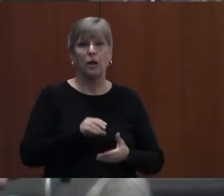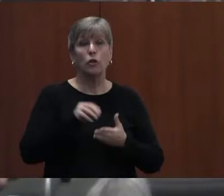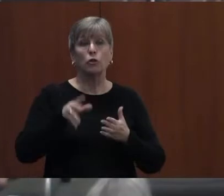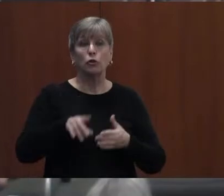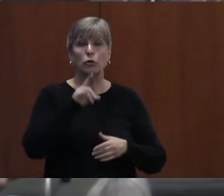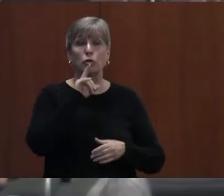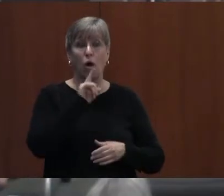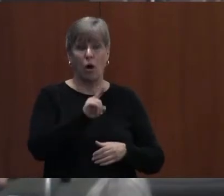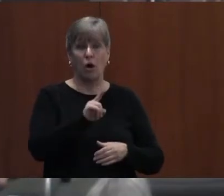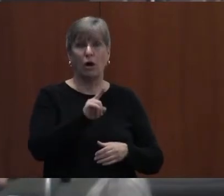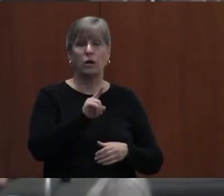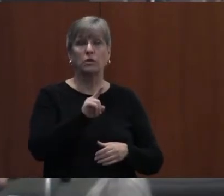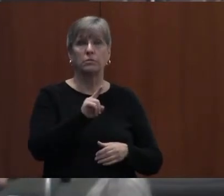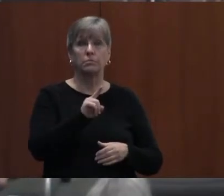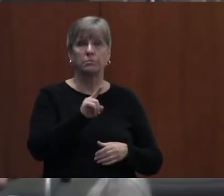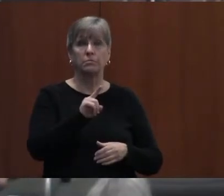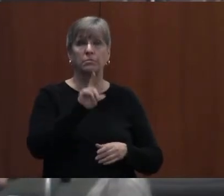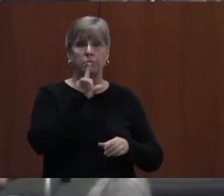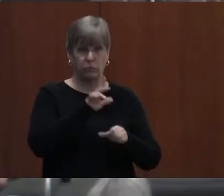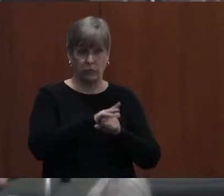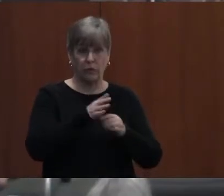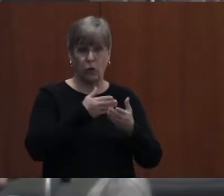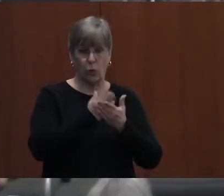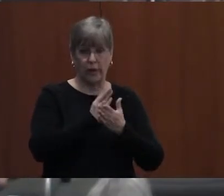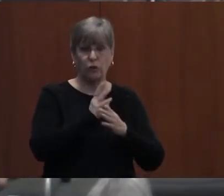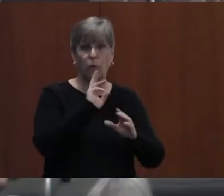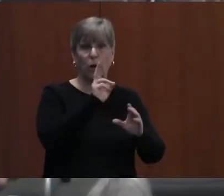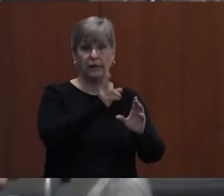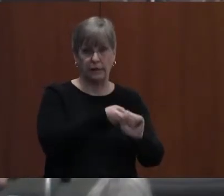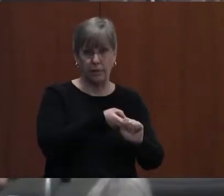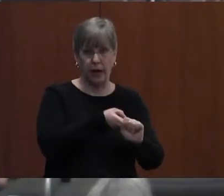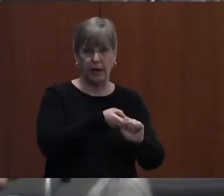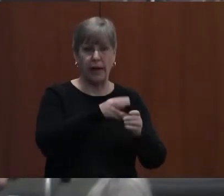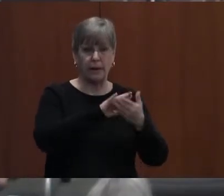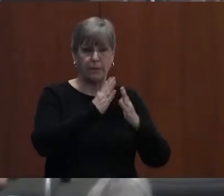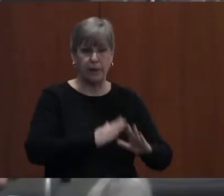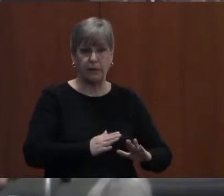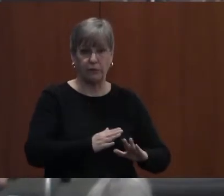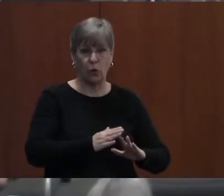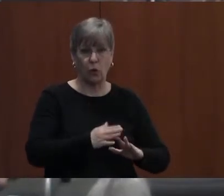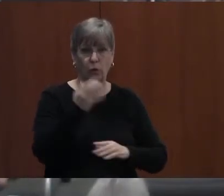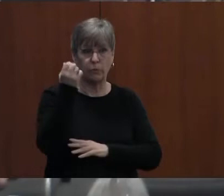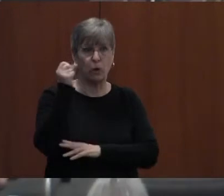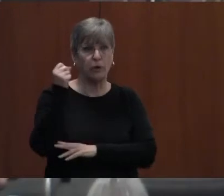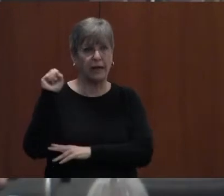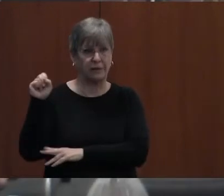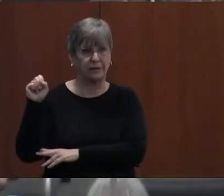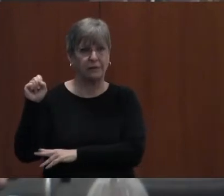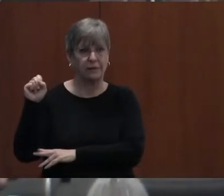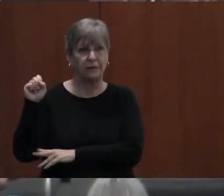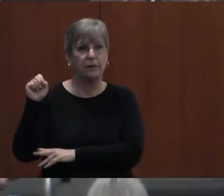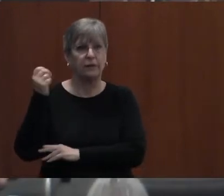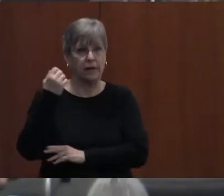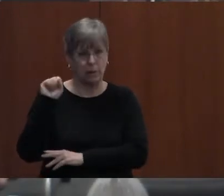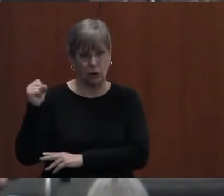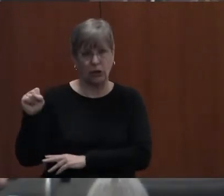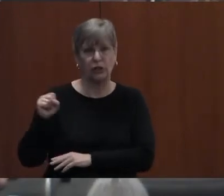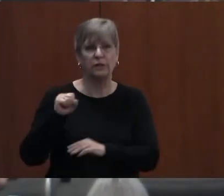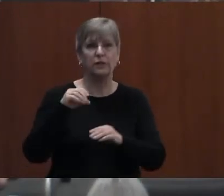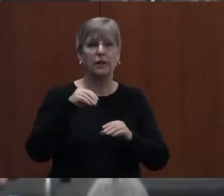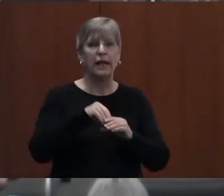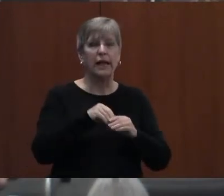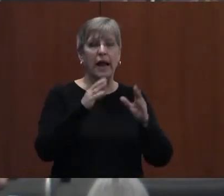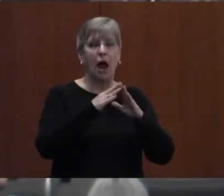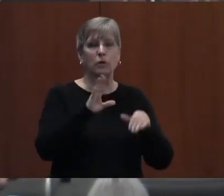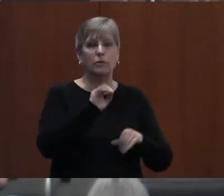students are assured of the rights to participate in peaceful demonstrations in House